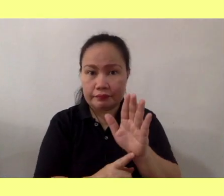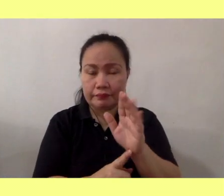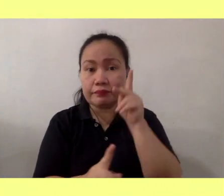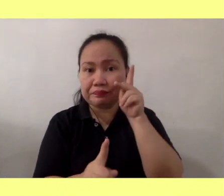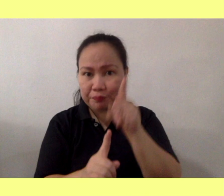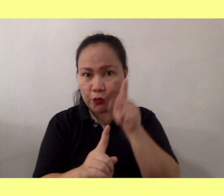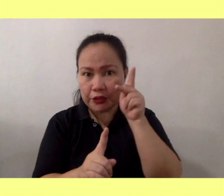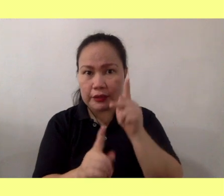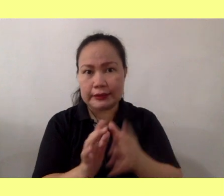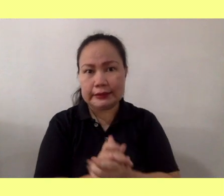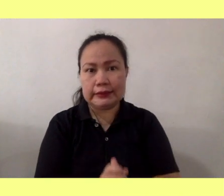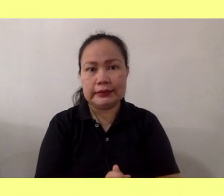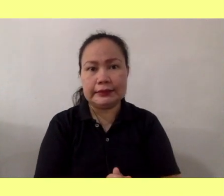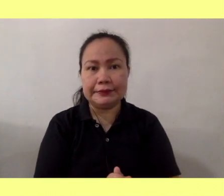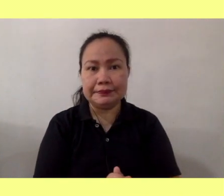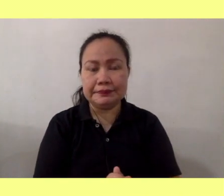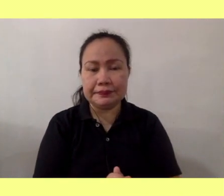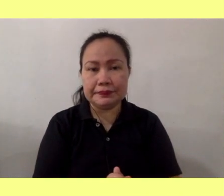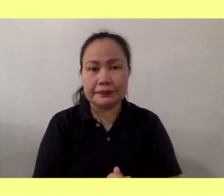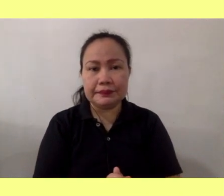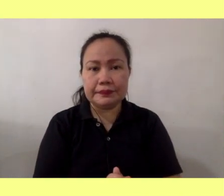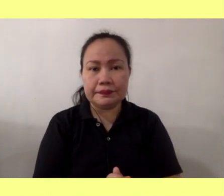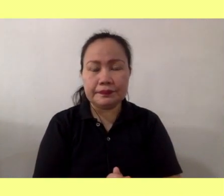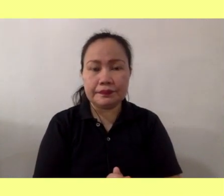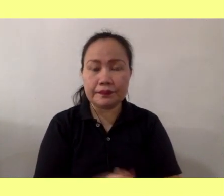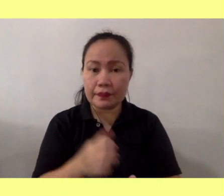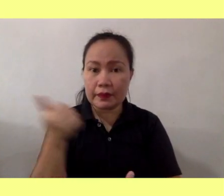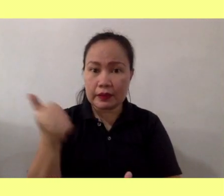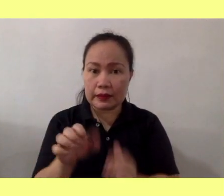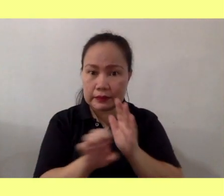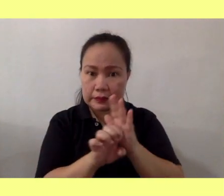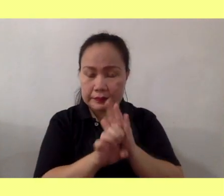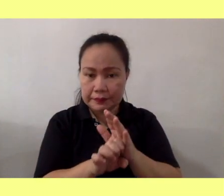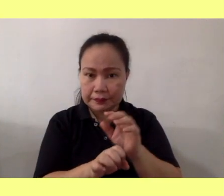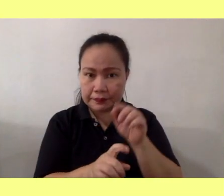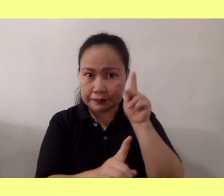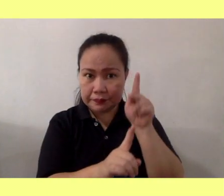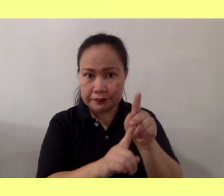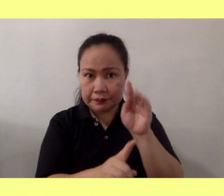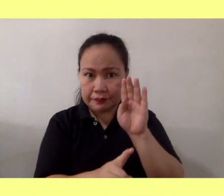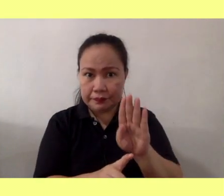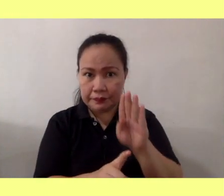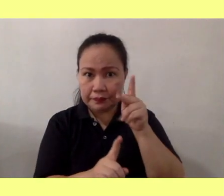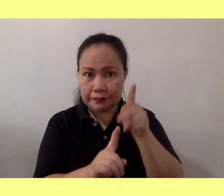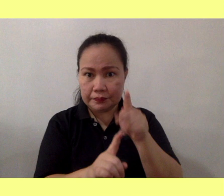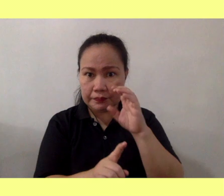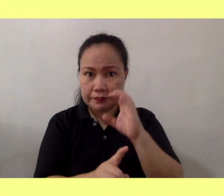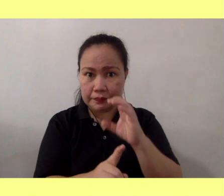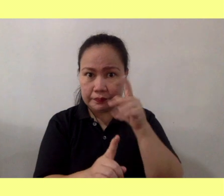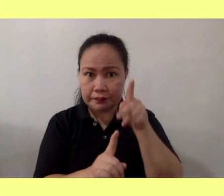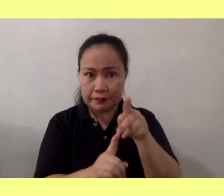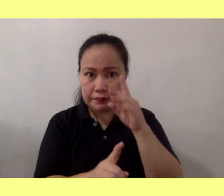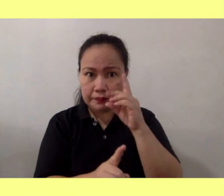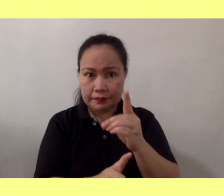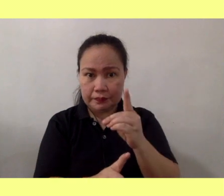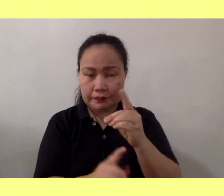is referring to a point. Okay? So, another example is this one, point C, point D, so